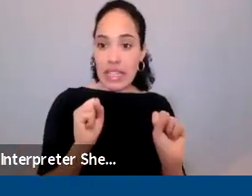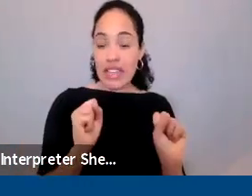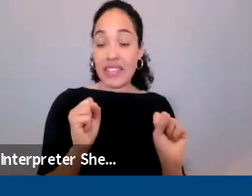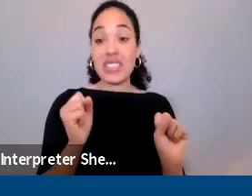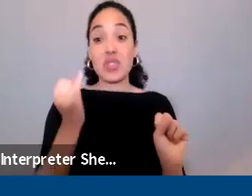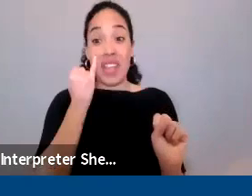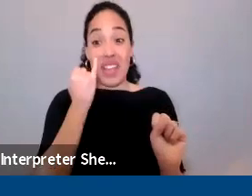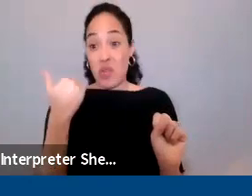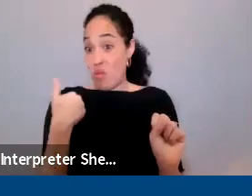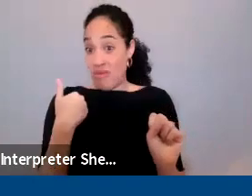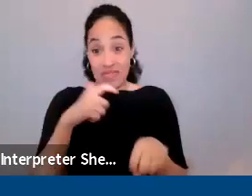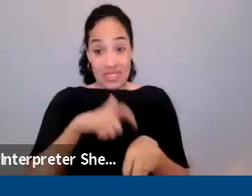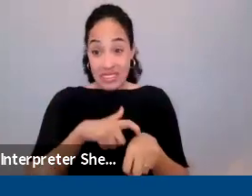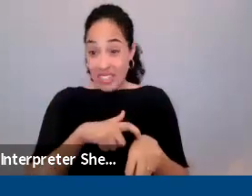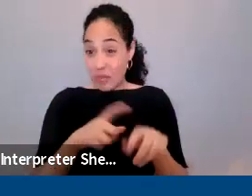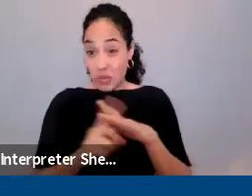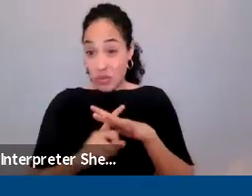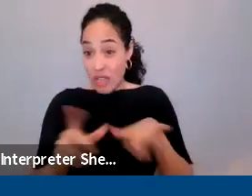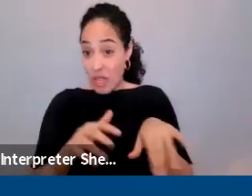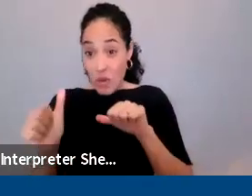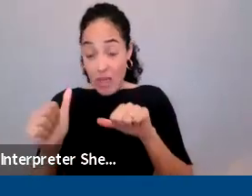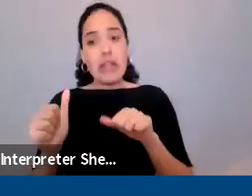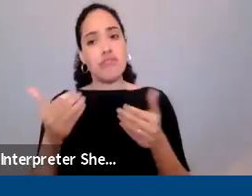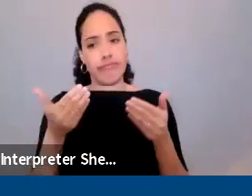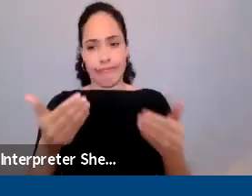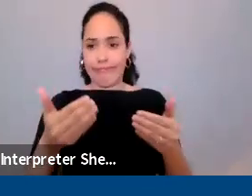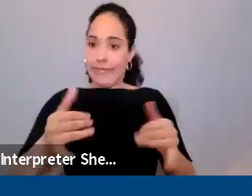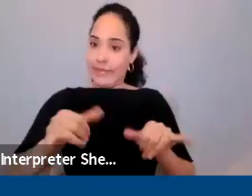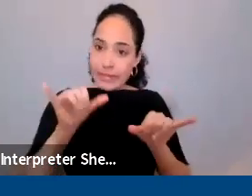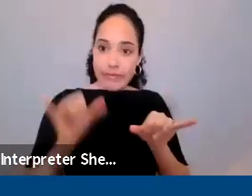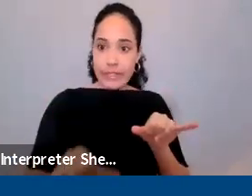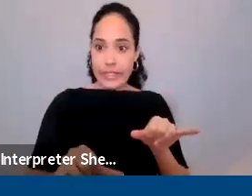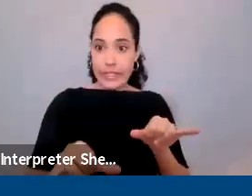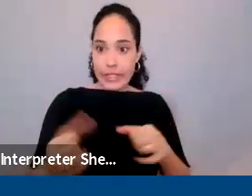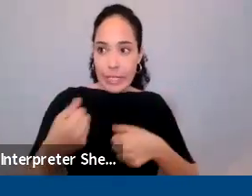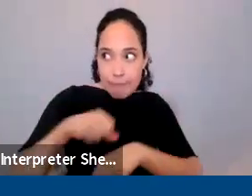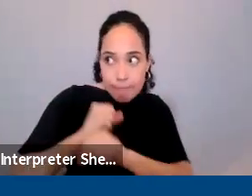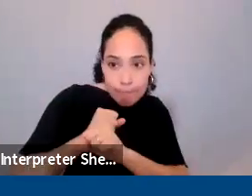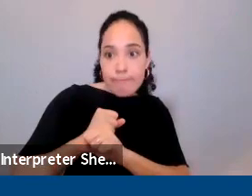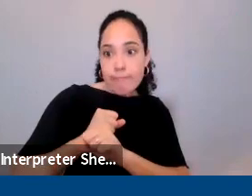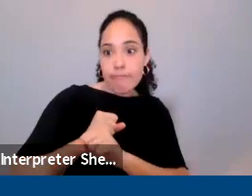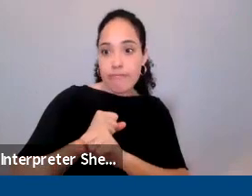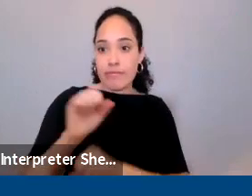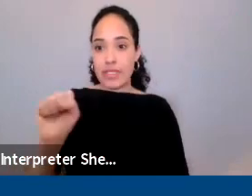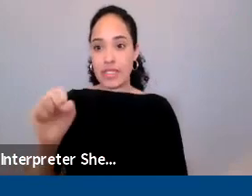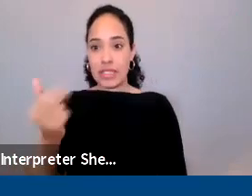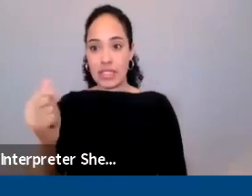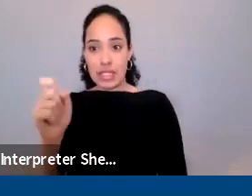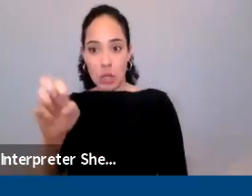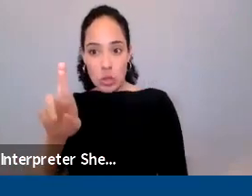shelter in place. And again, make sure you have everything you need to